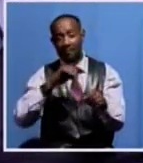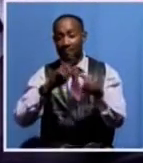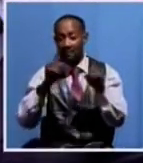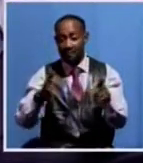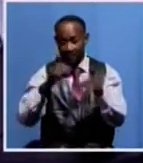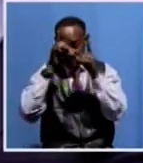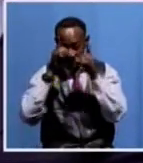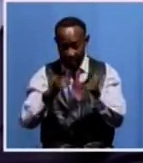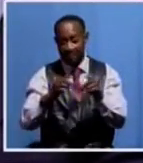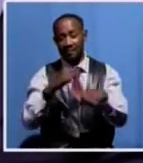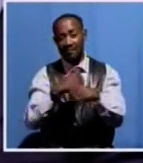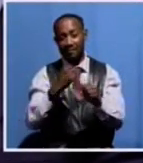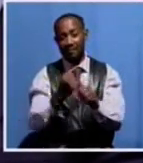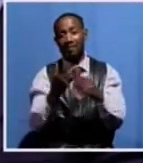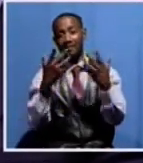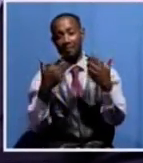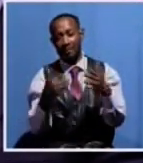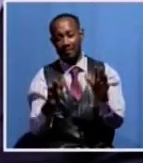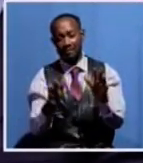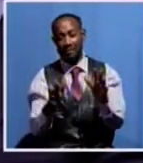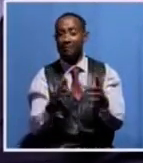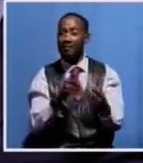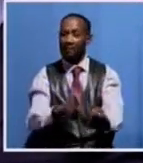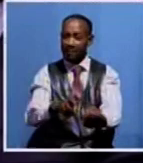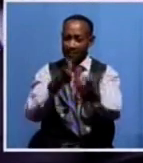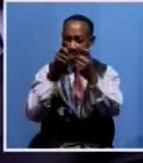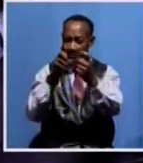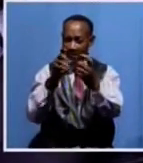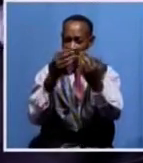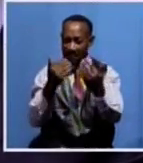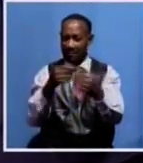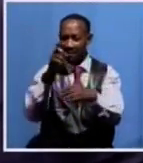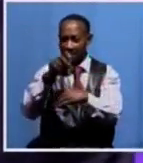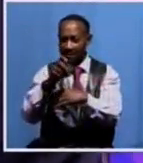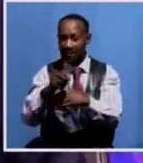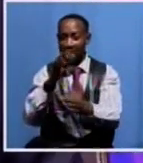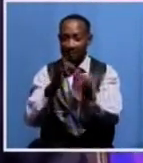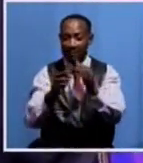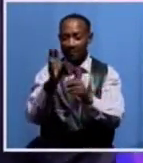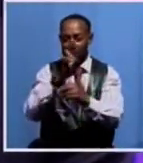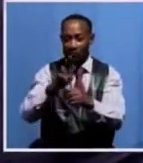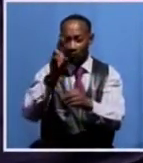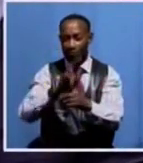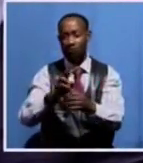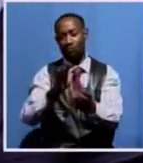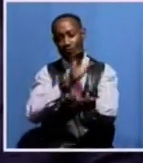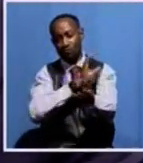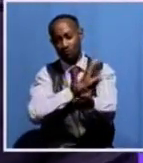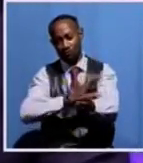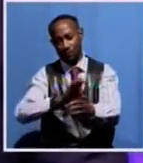we can actually reform VAT. The challenge now requires that we make use of technology